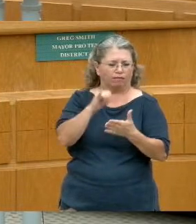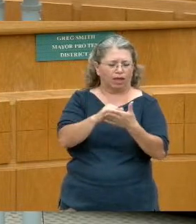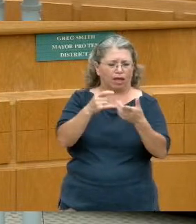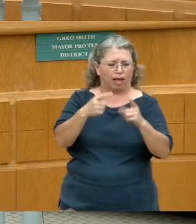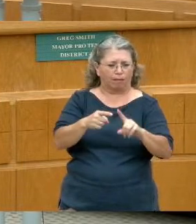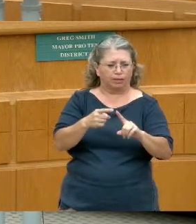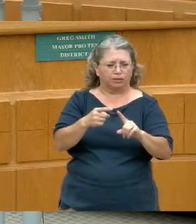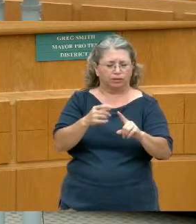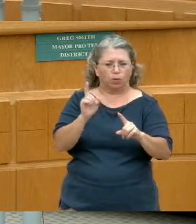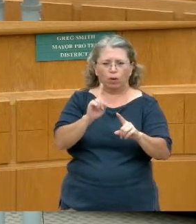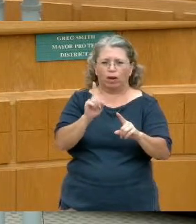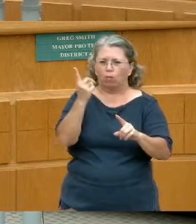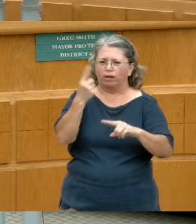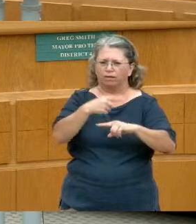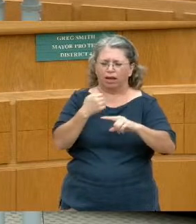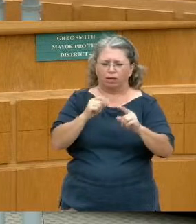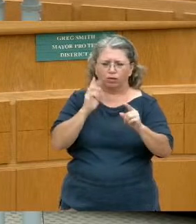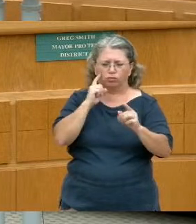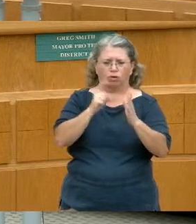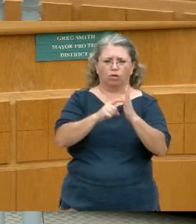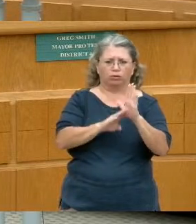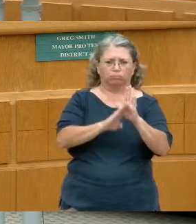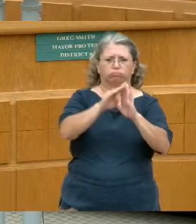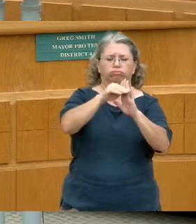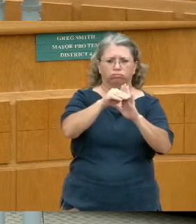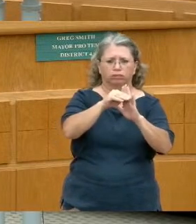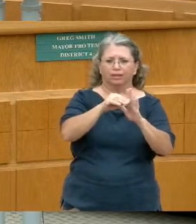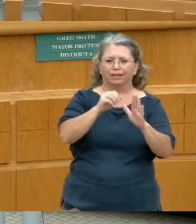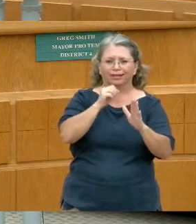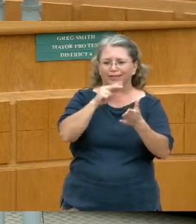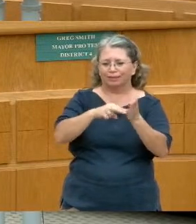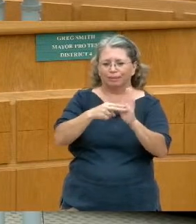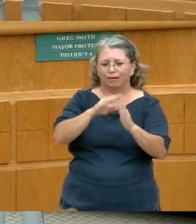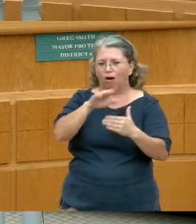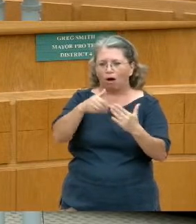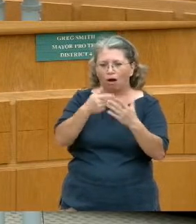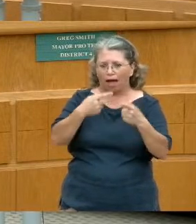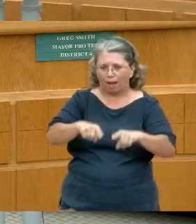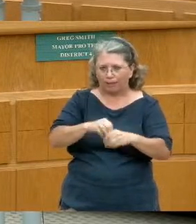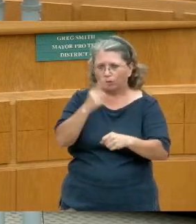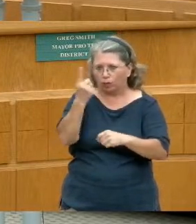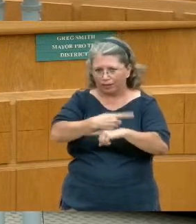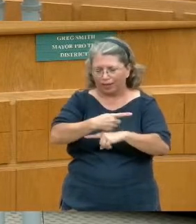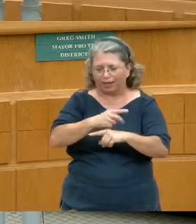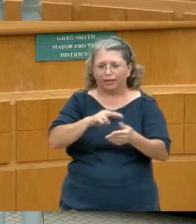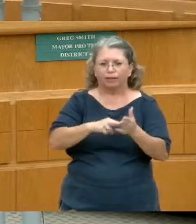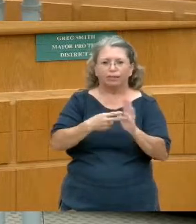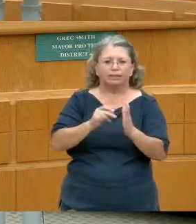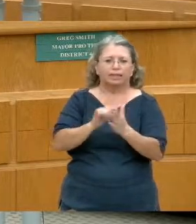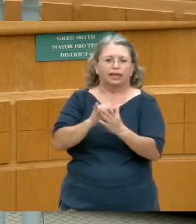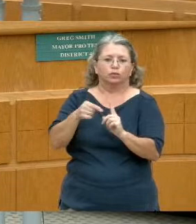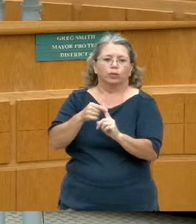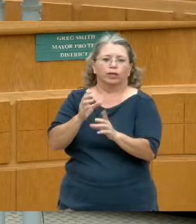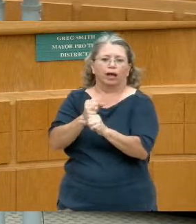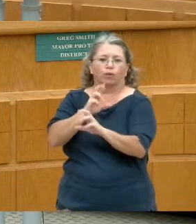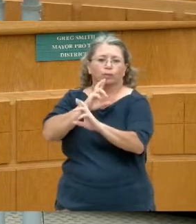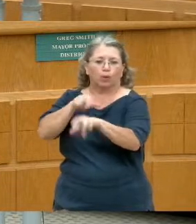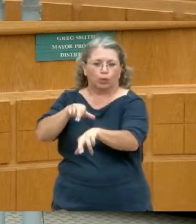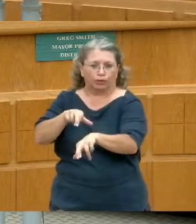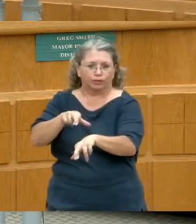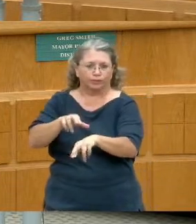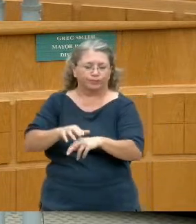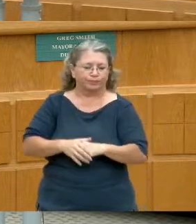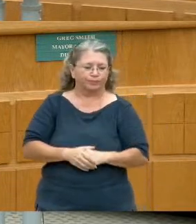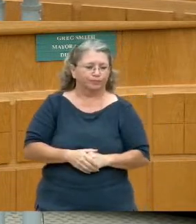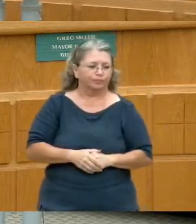not necessarily because there are all these new cases on one particular day. What you should pay attention to is that both Bexar